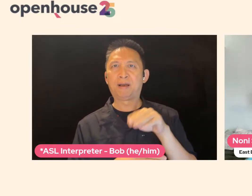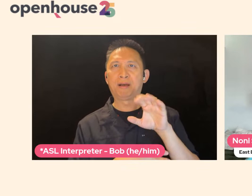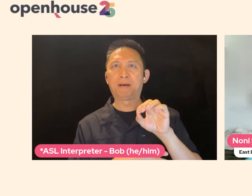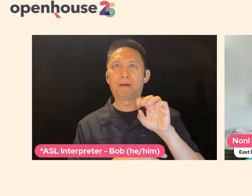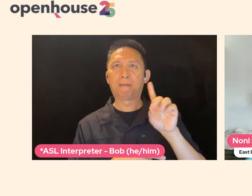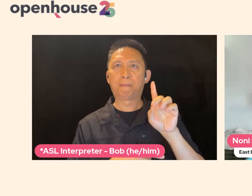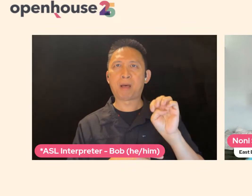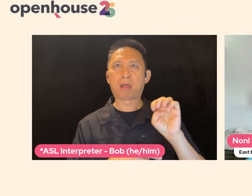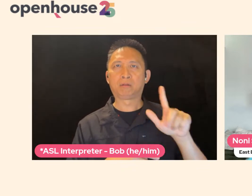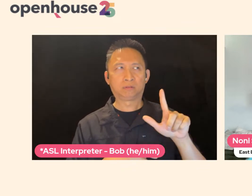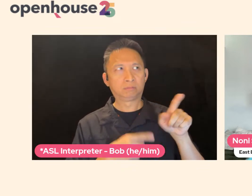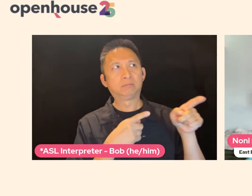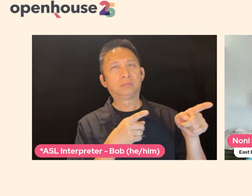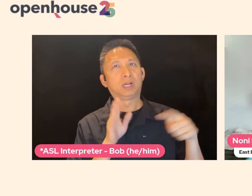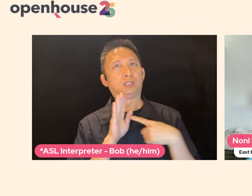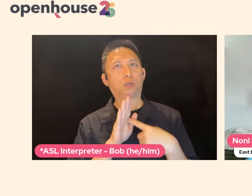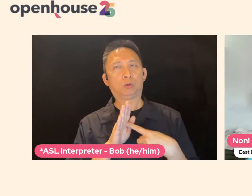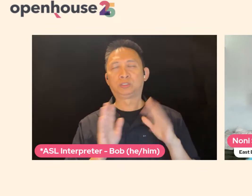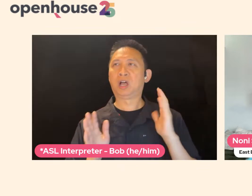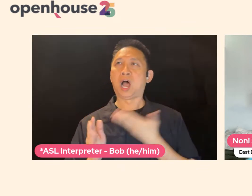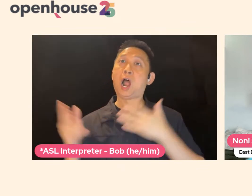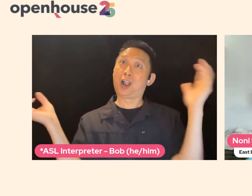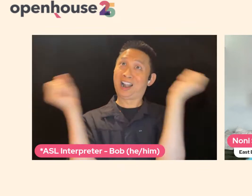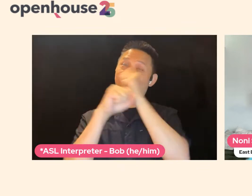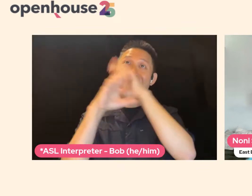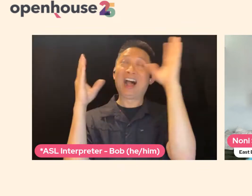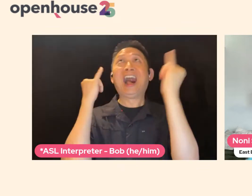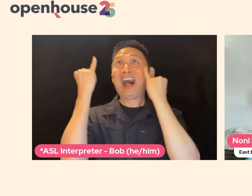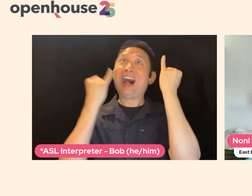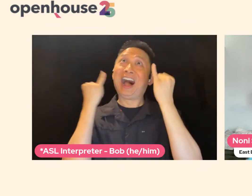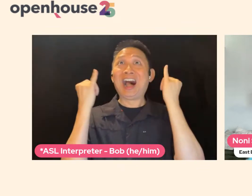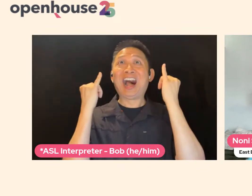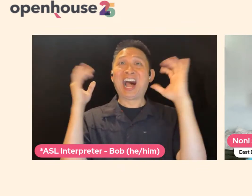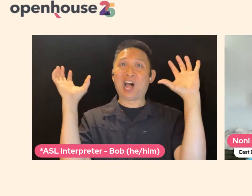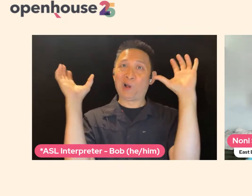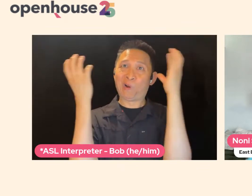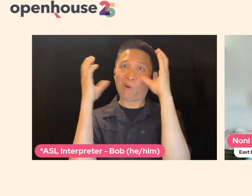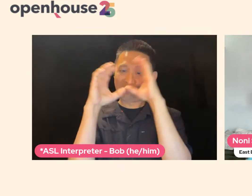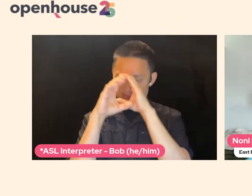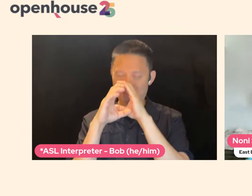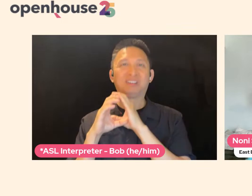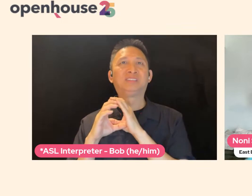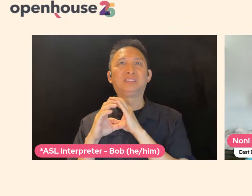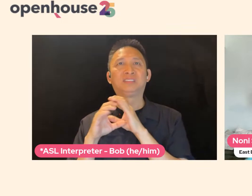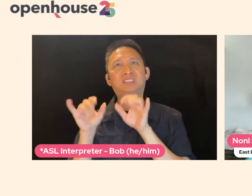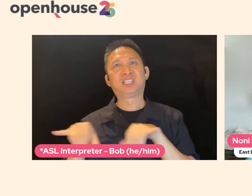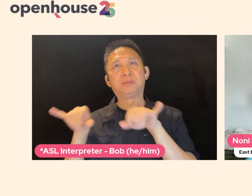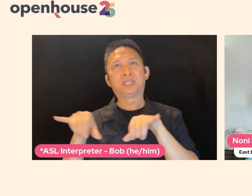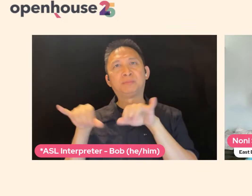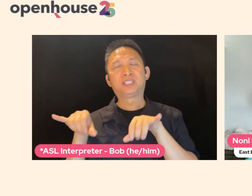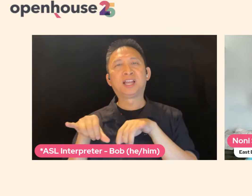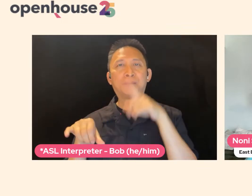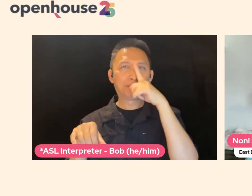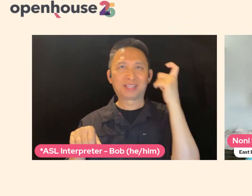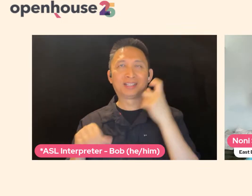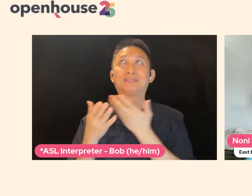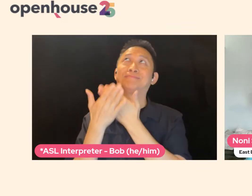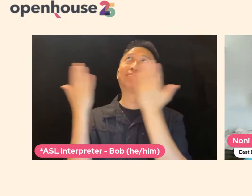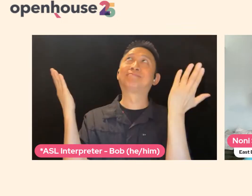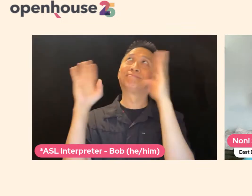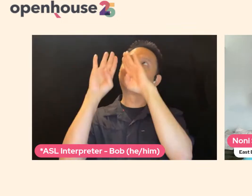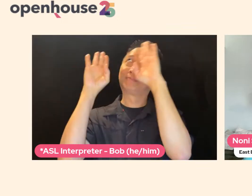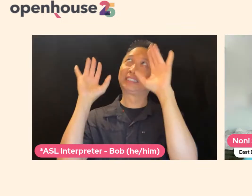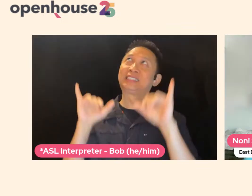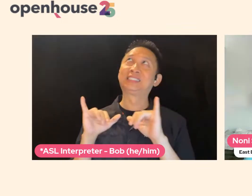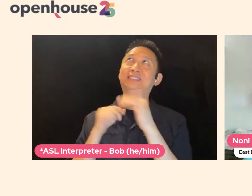have been pruned, and because of the systems that we occupy. And so it's almost like that, kind of